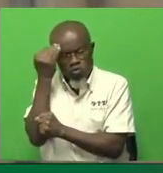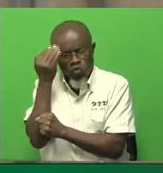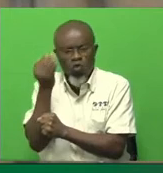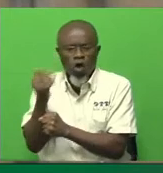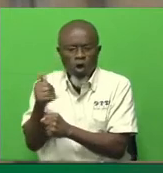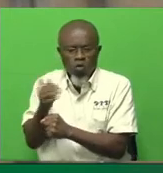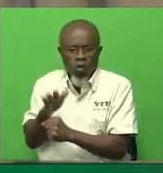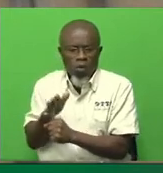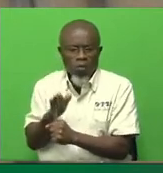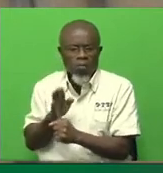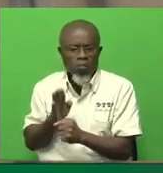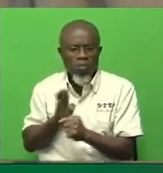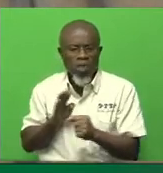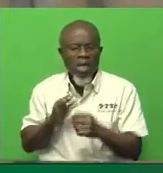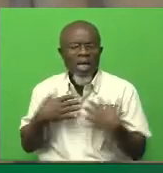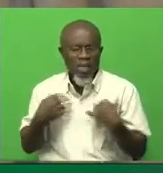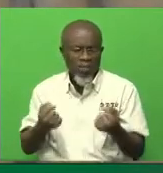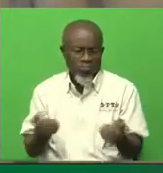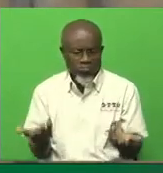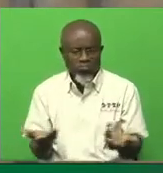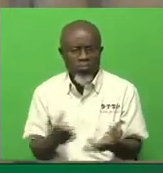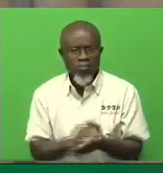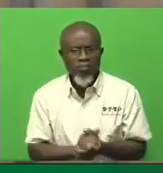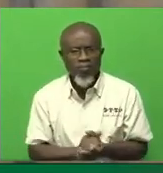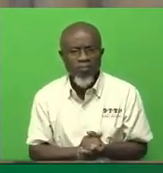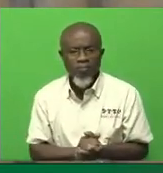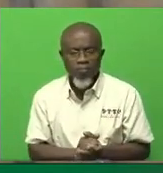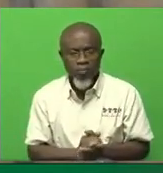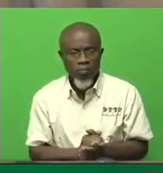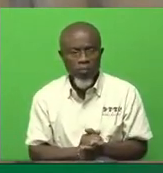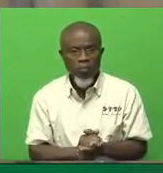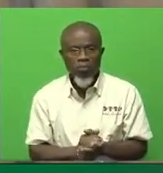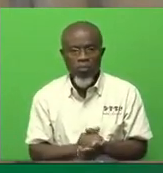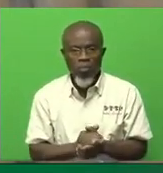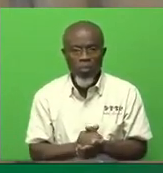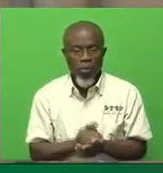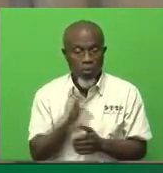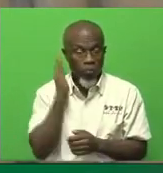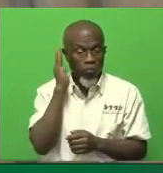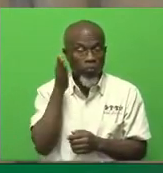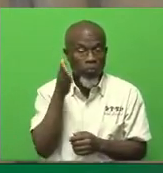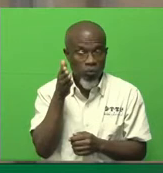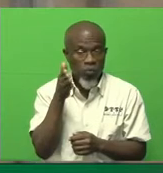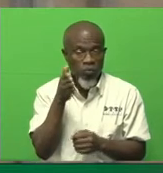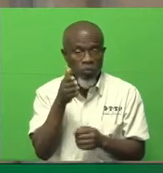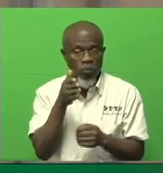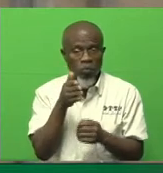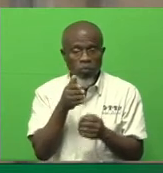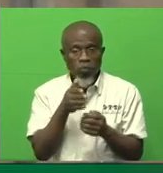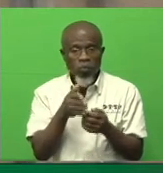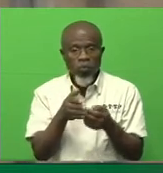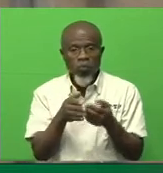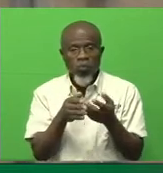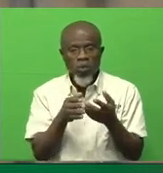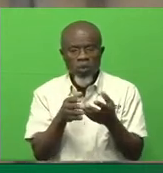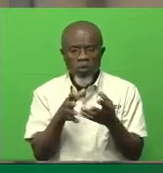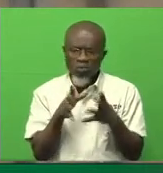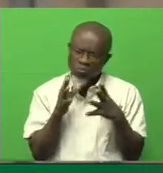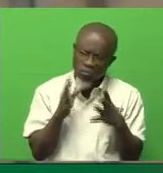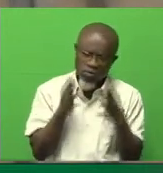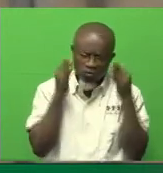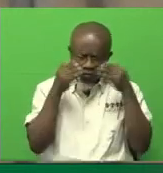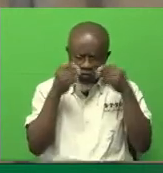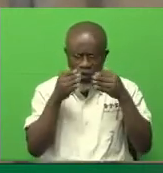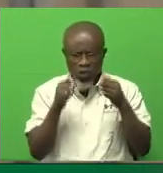issue of diabetes we are going to be taken and we already started taking a very novel life course approach to